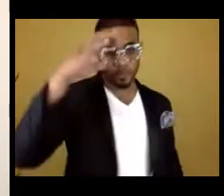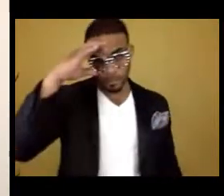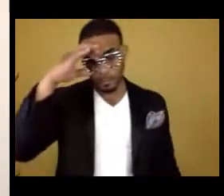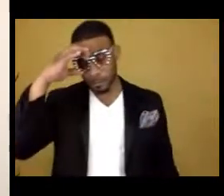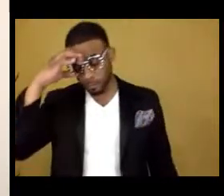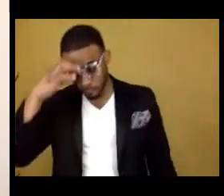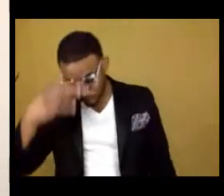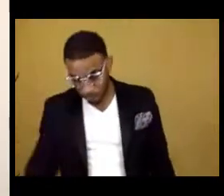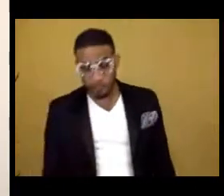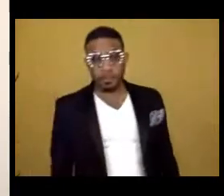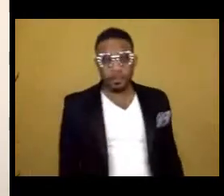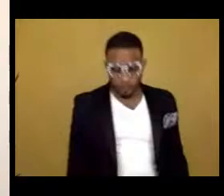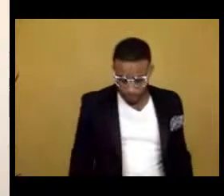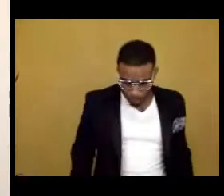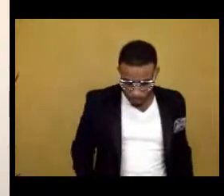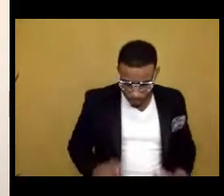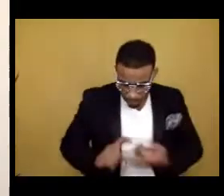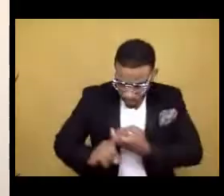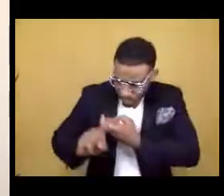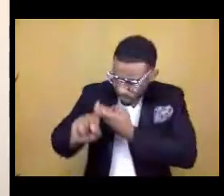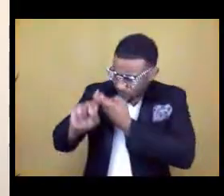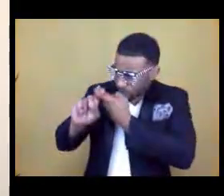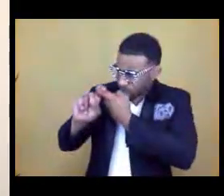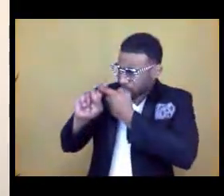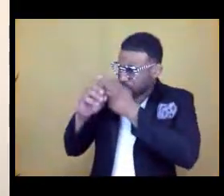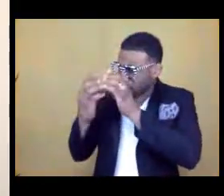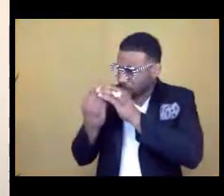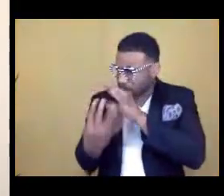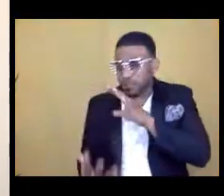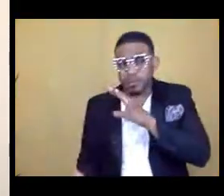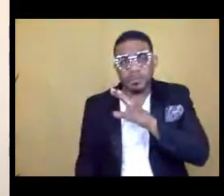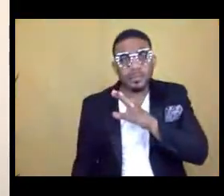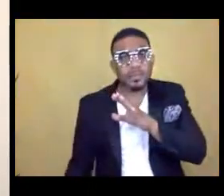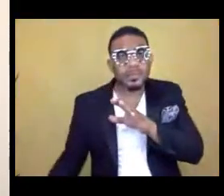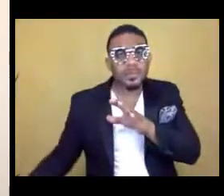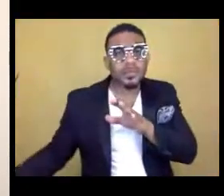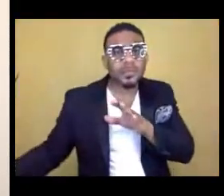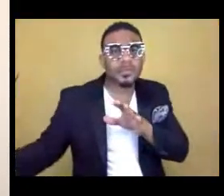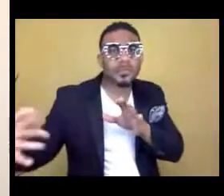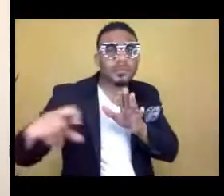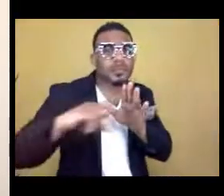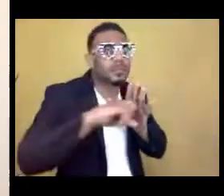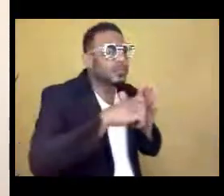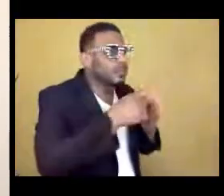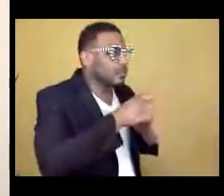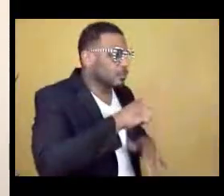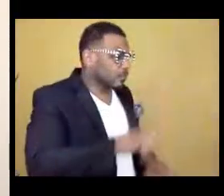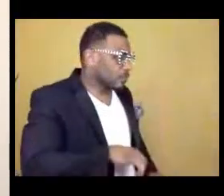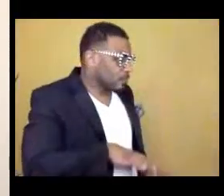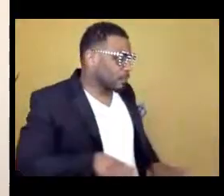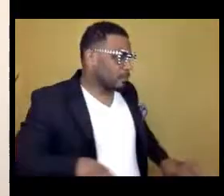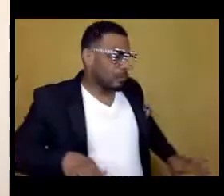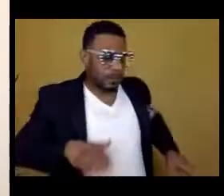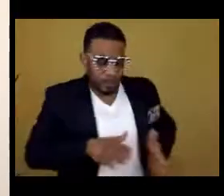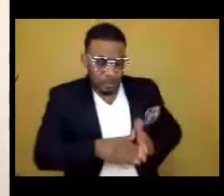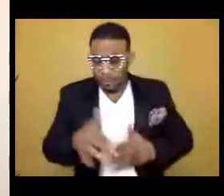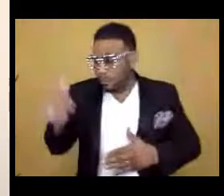I lost a friend like keys in a sofa, like a wallet in the